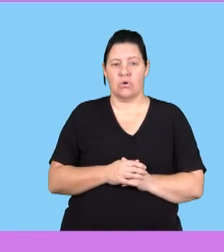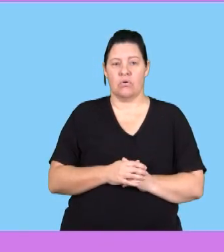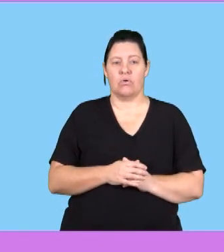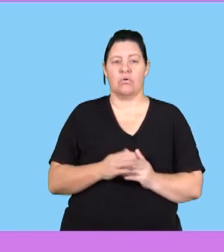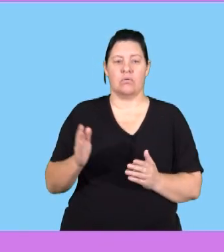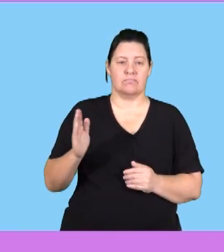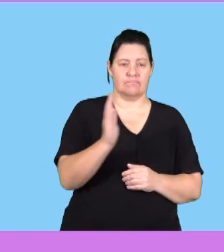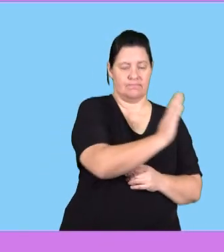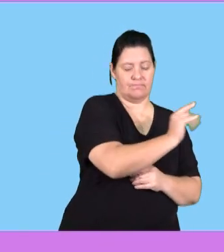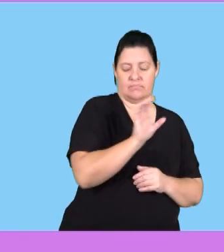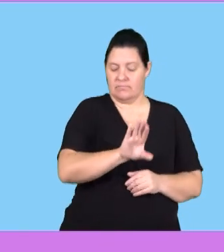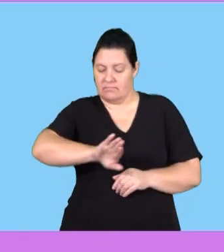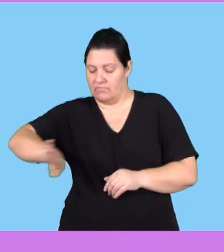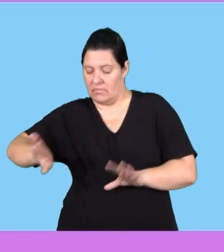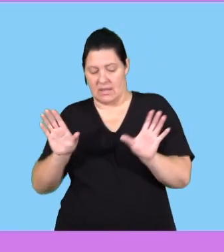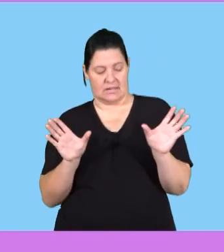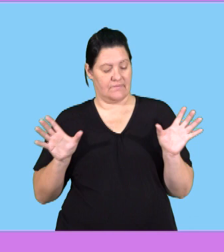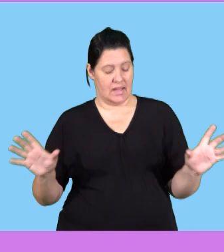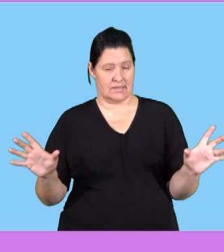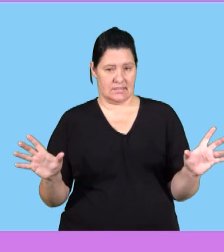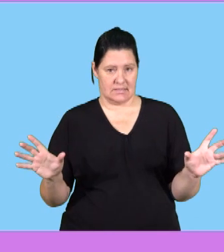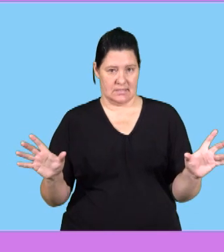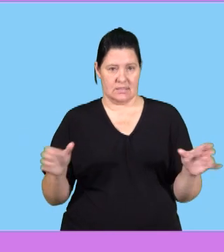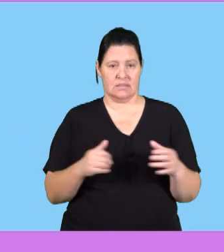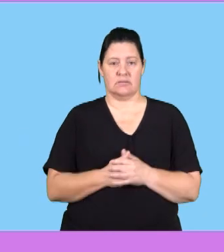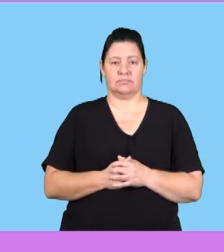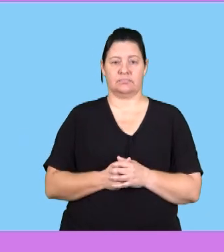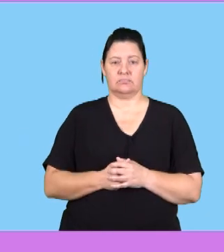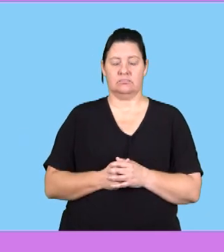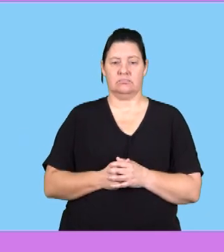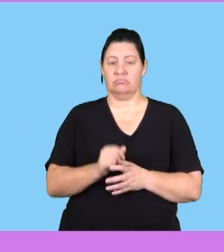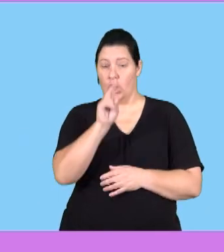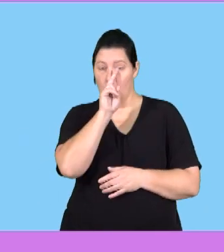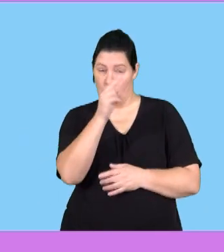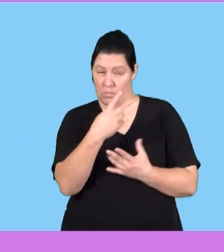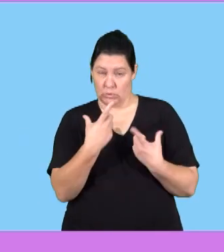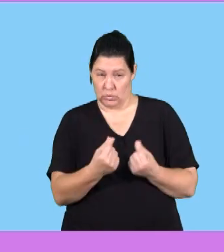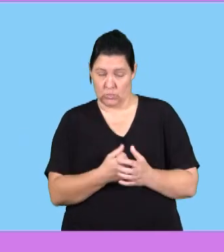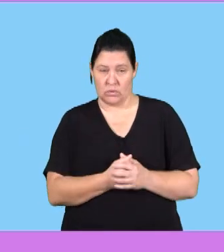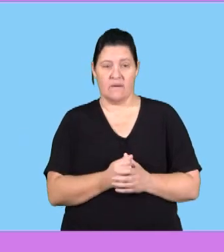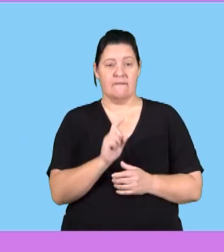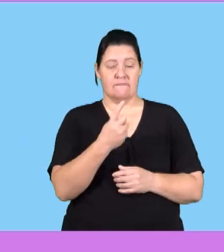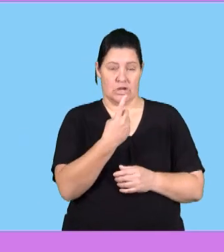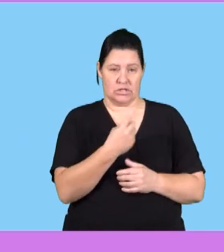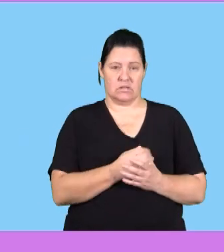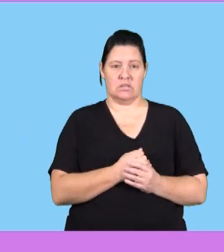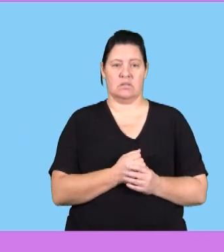my data set into 2 equal parts. And I want you to look carefully at what I'm doing. First,